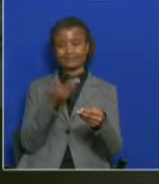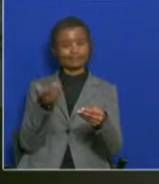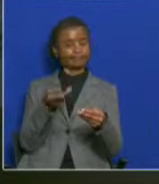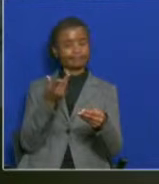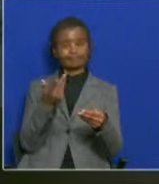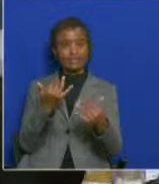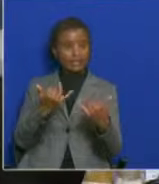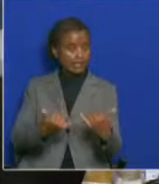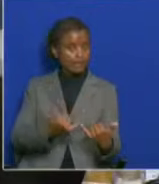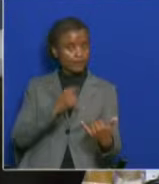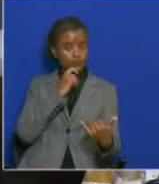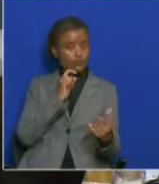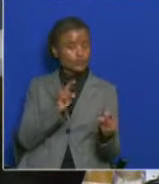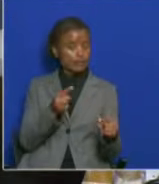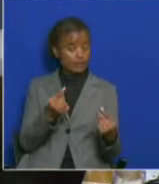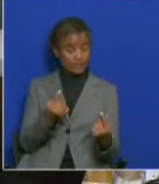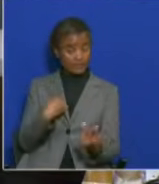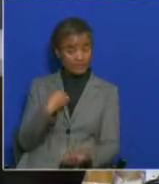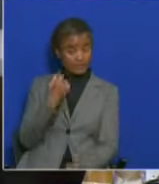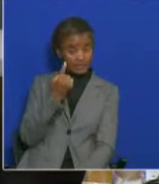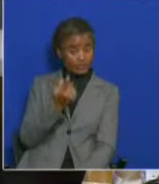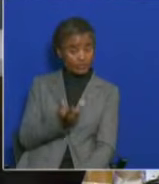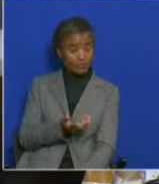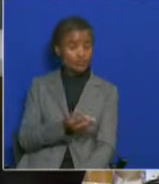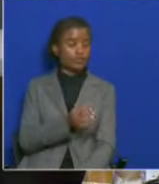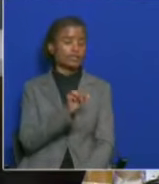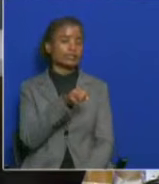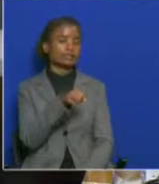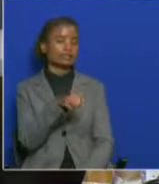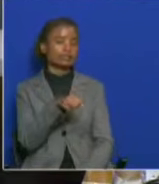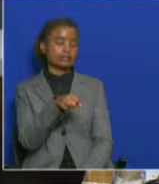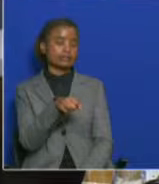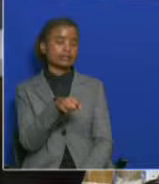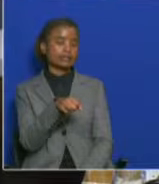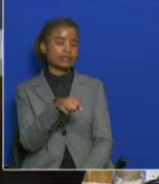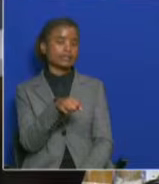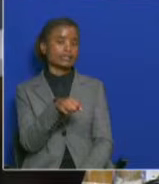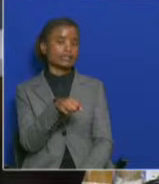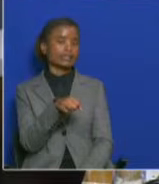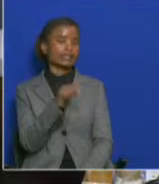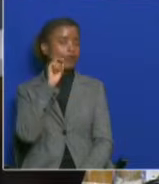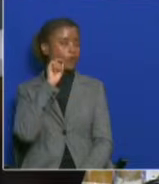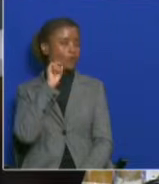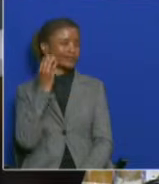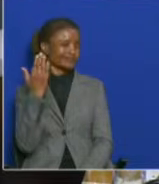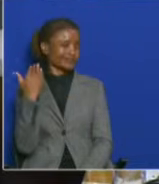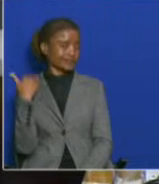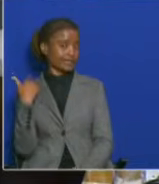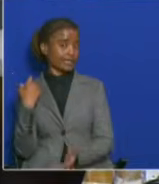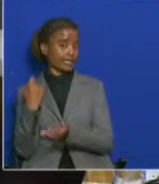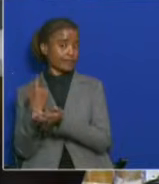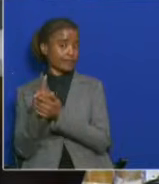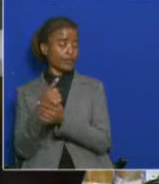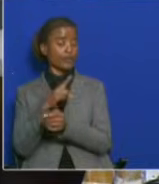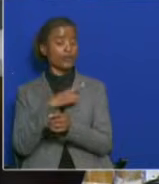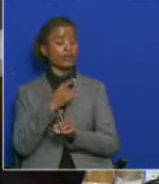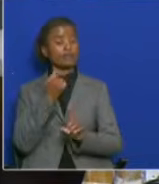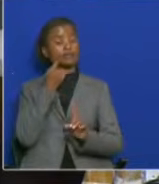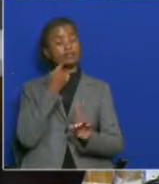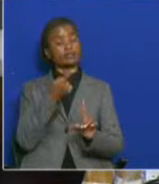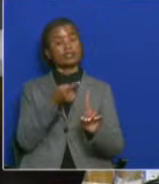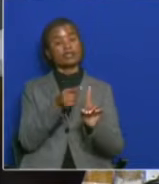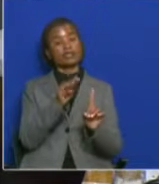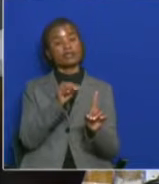Well, it's historical in the sense that the admissions that were made by Mr. Mazzotti took place some years